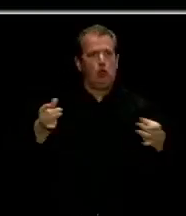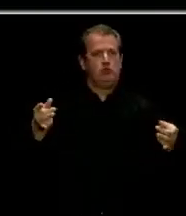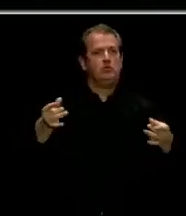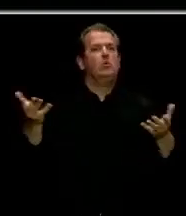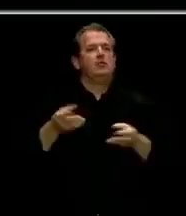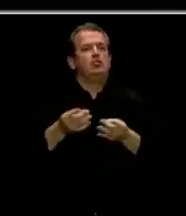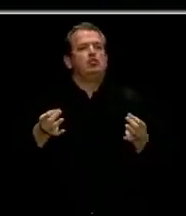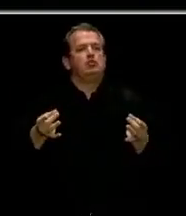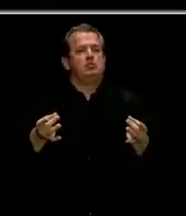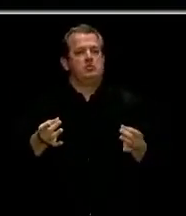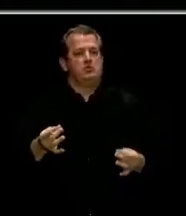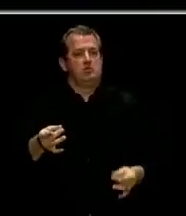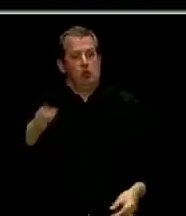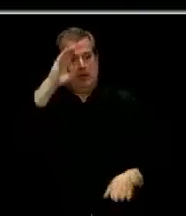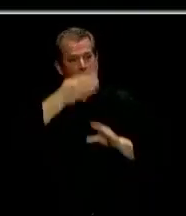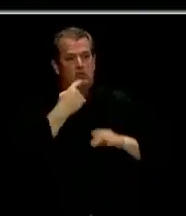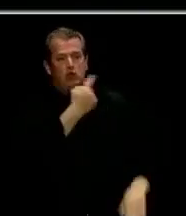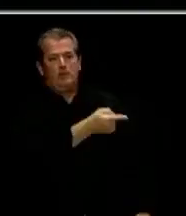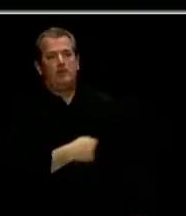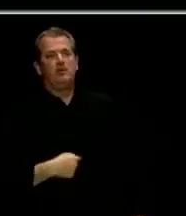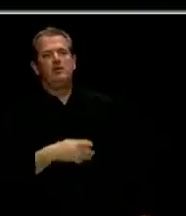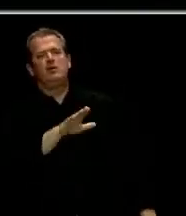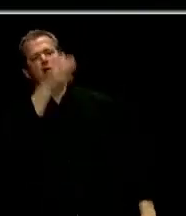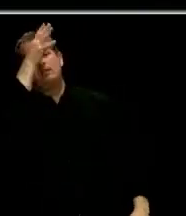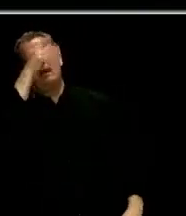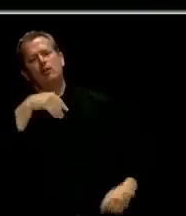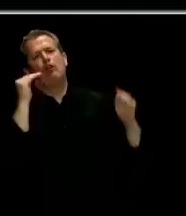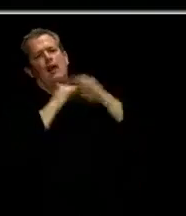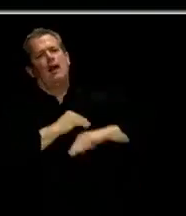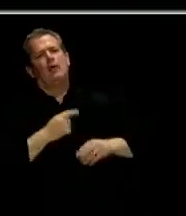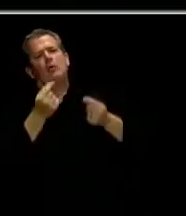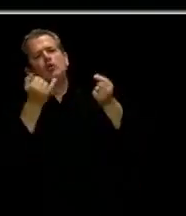"Dad, you're whining. What are you going to do about it?"